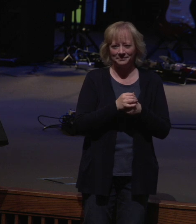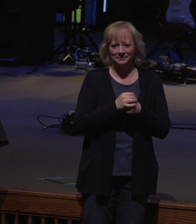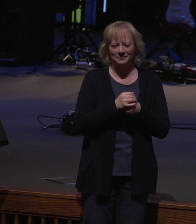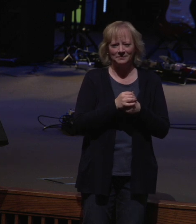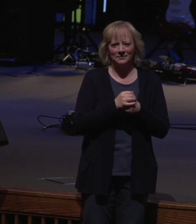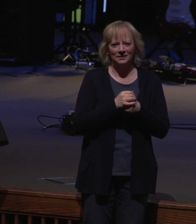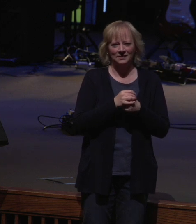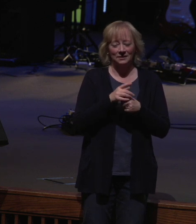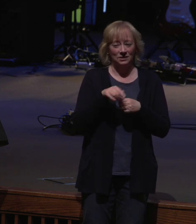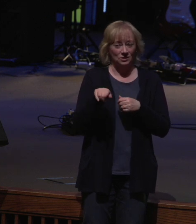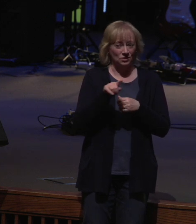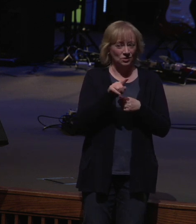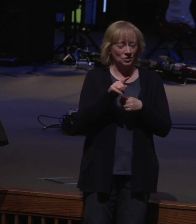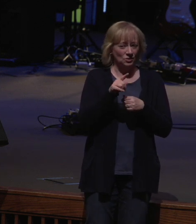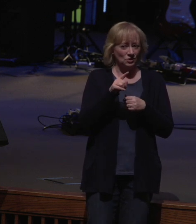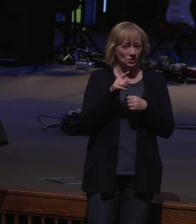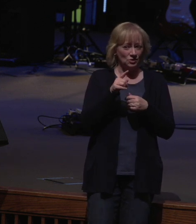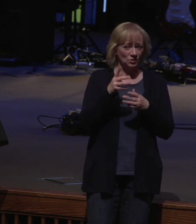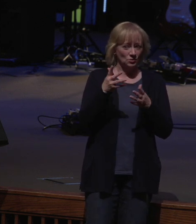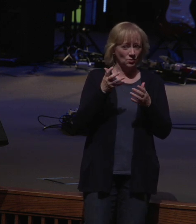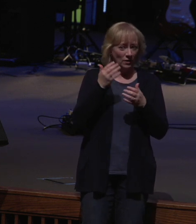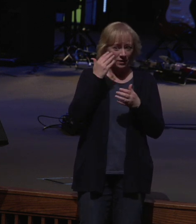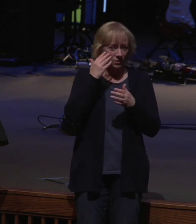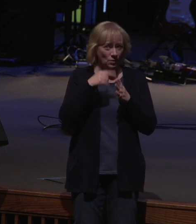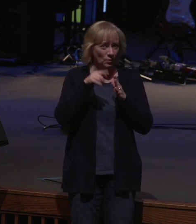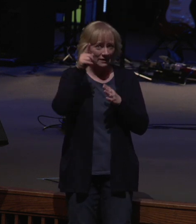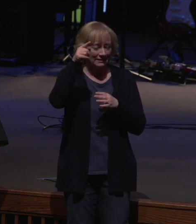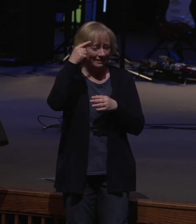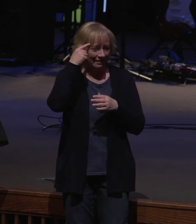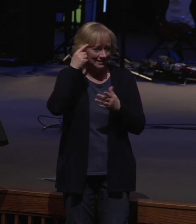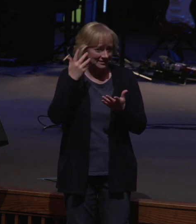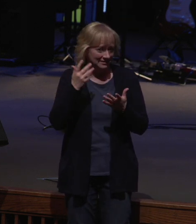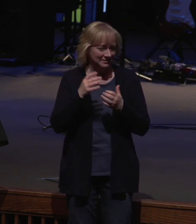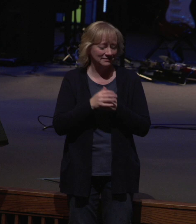Do you care what your Heavenly Father thinks?